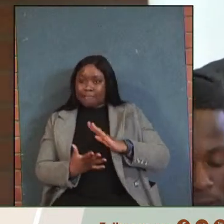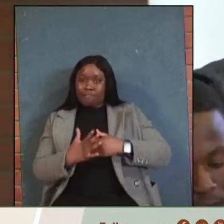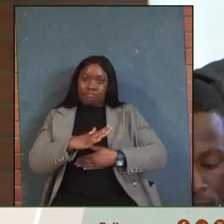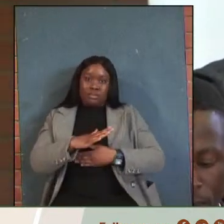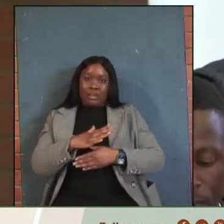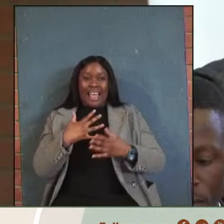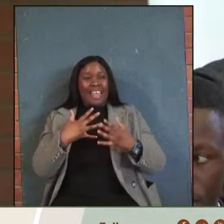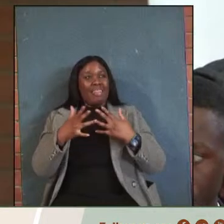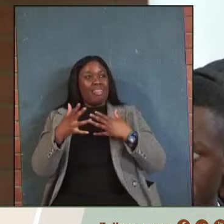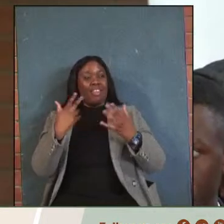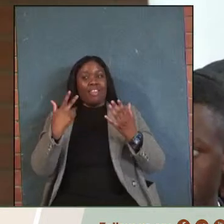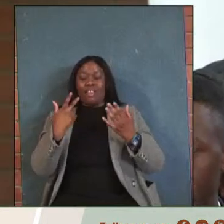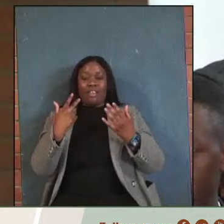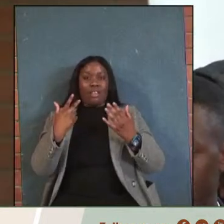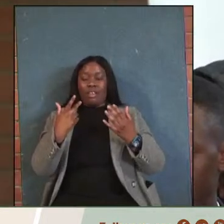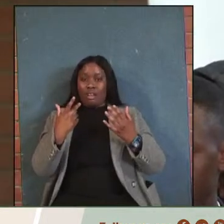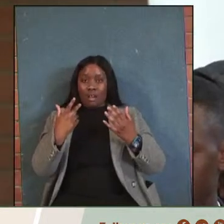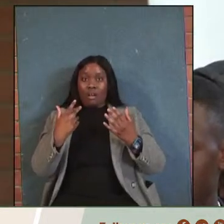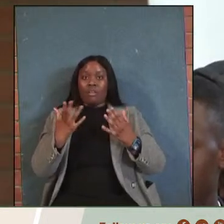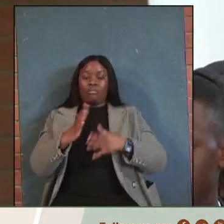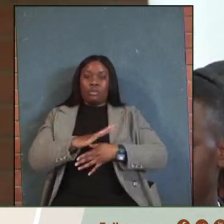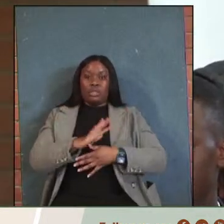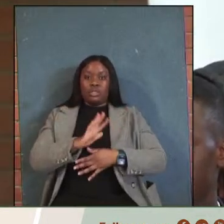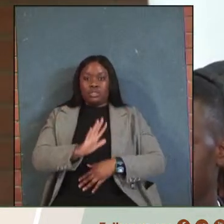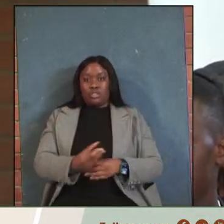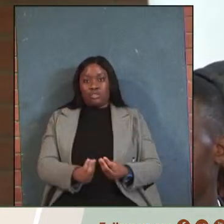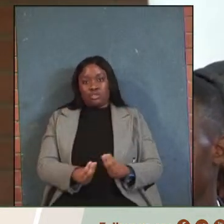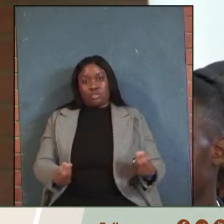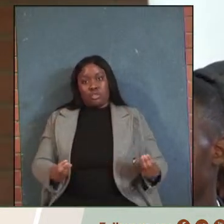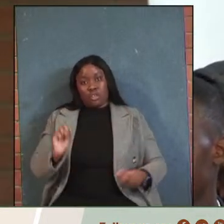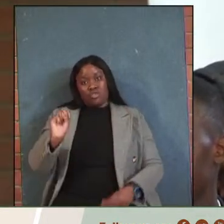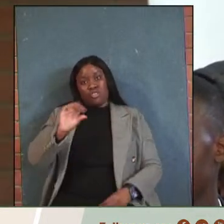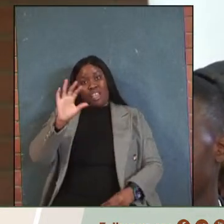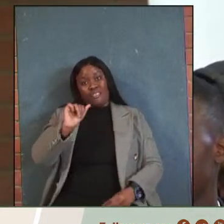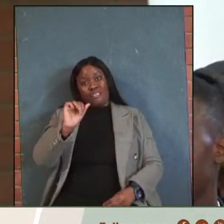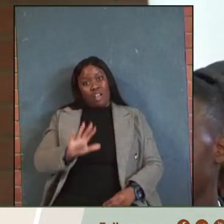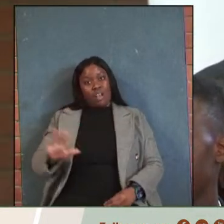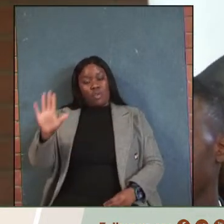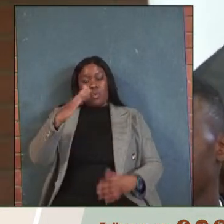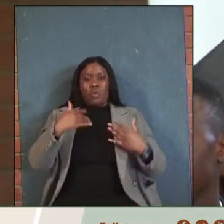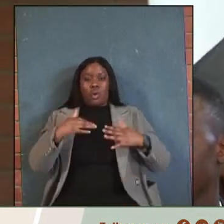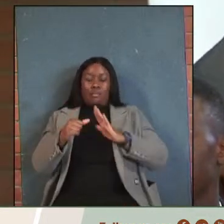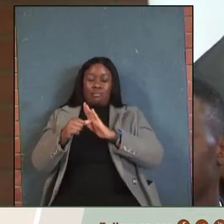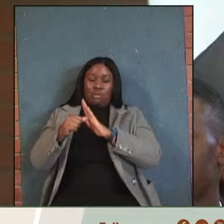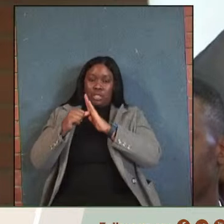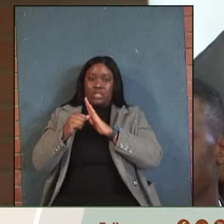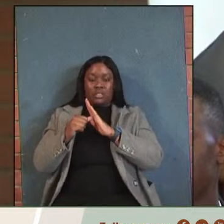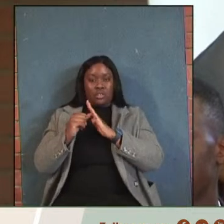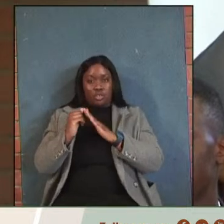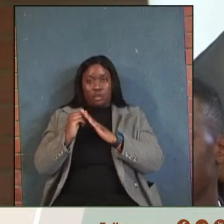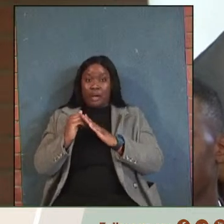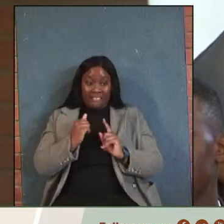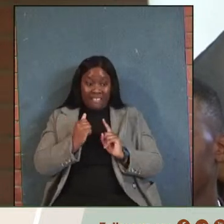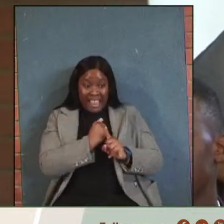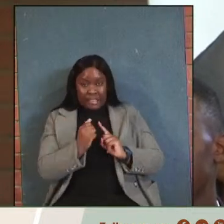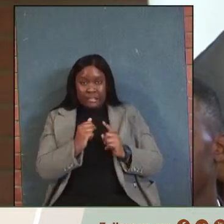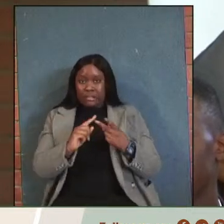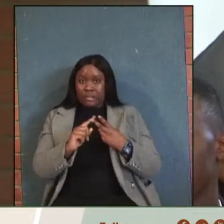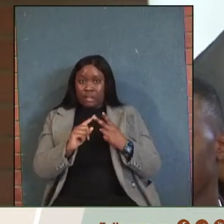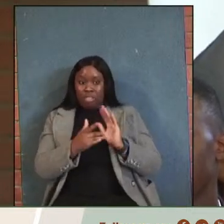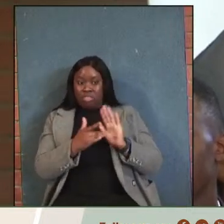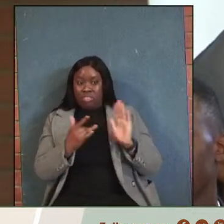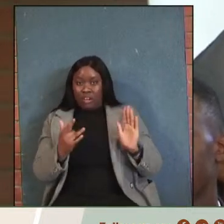matter concerning the child. In South Africa, protecting children from violence, exploitation, and abuse is not only